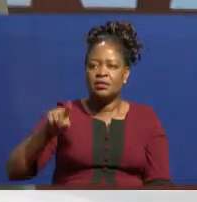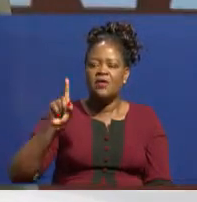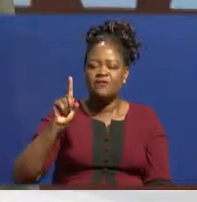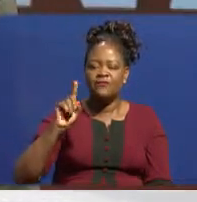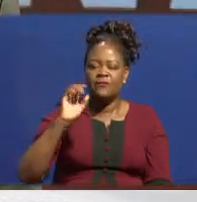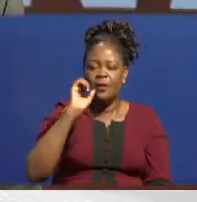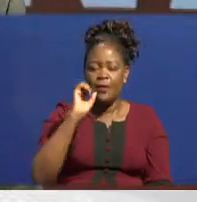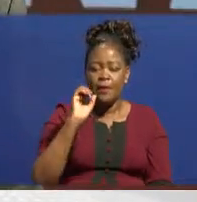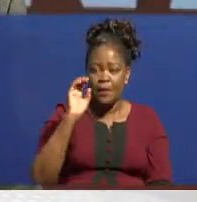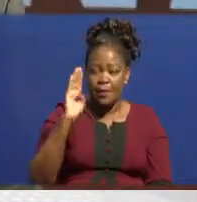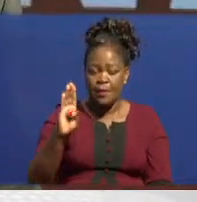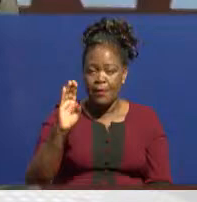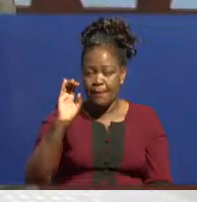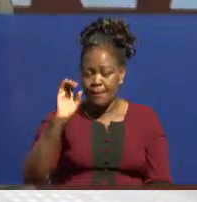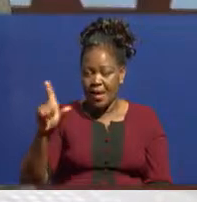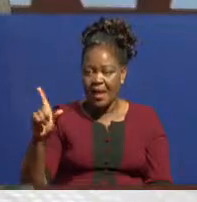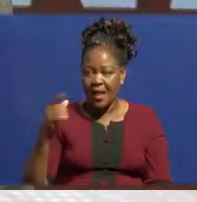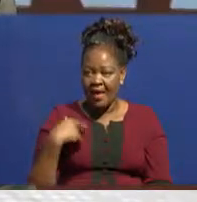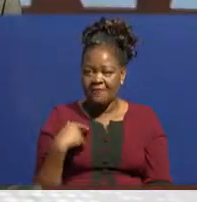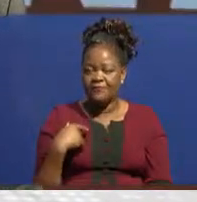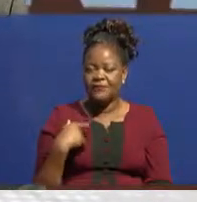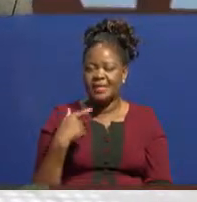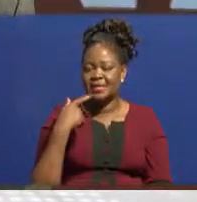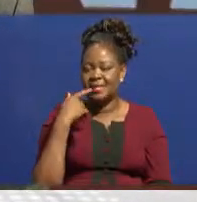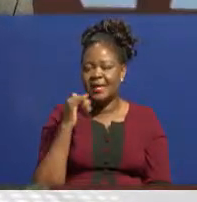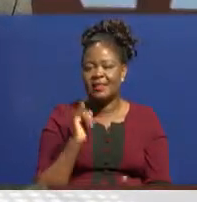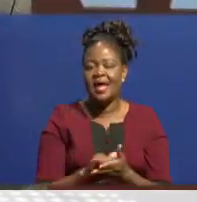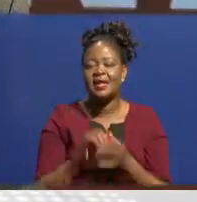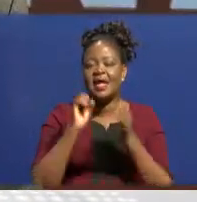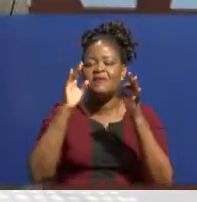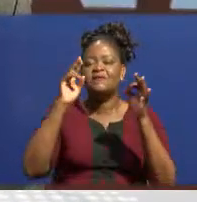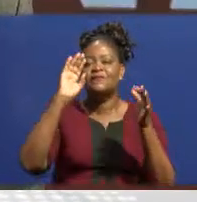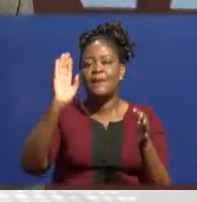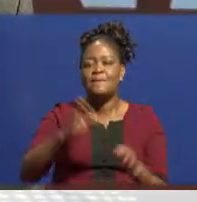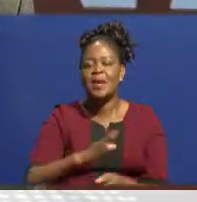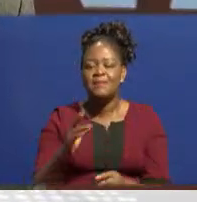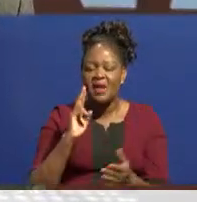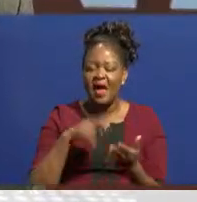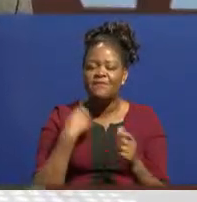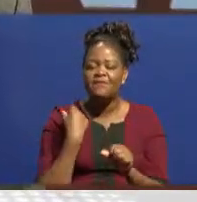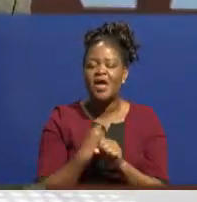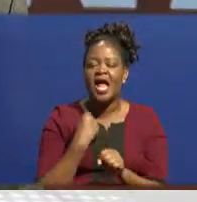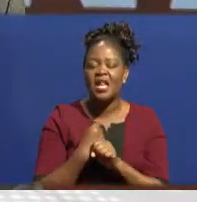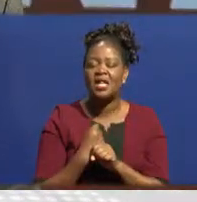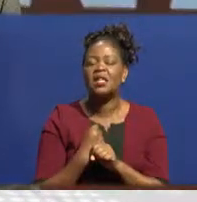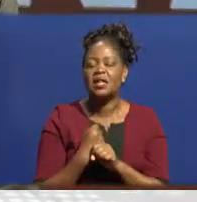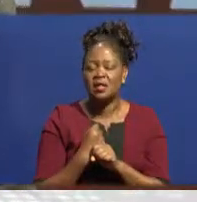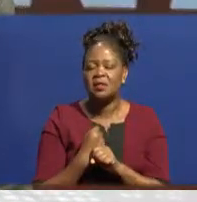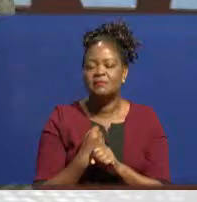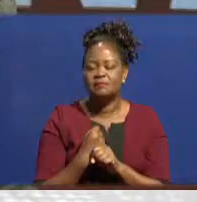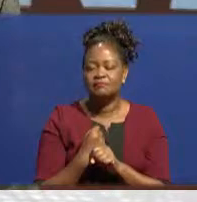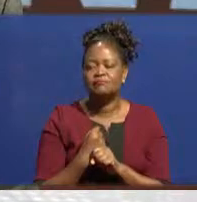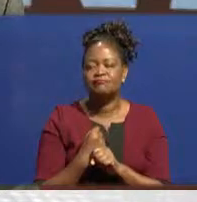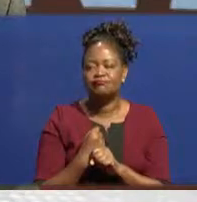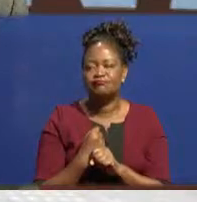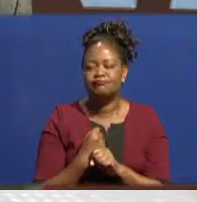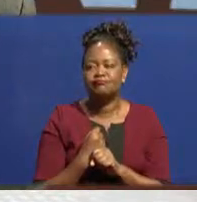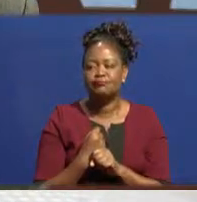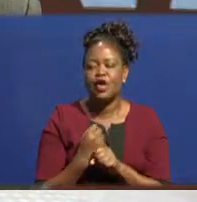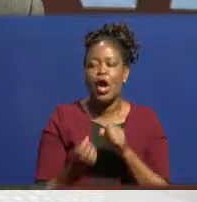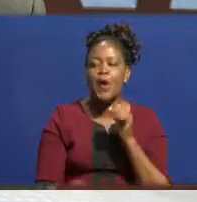bill showing that if parliament have failed to do their work and in